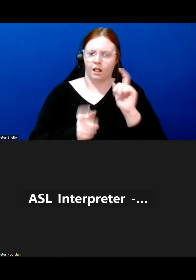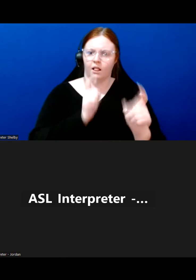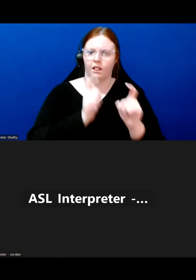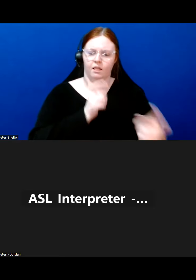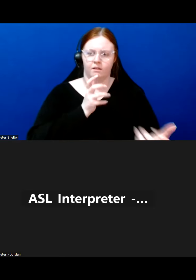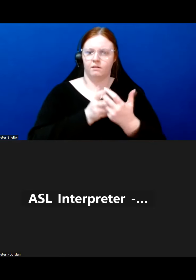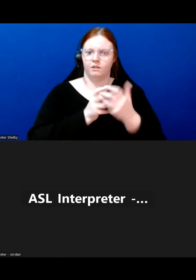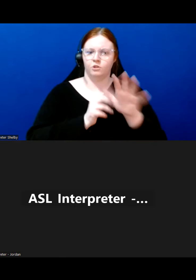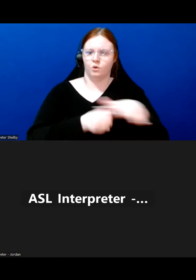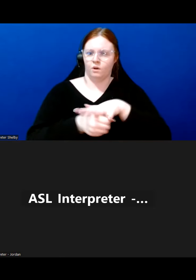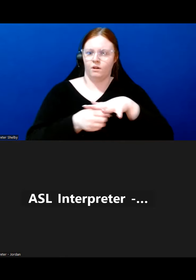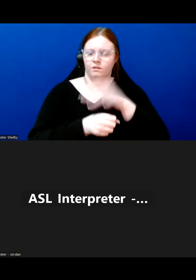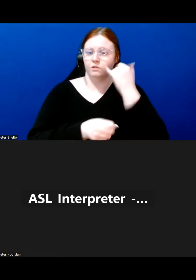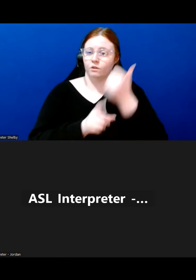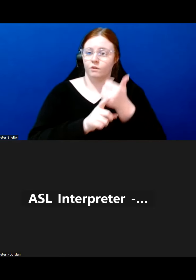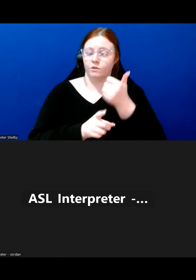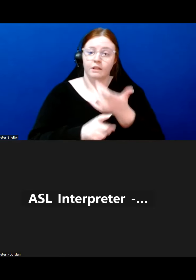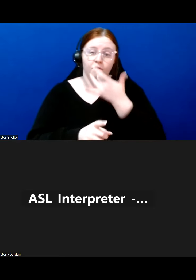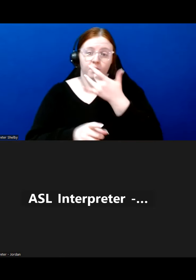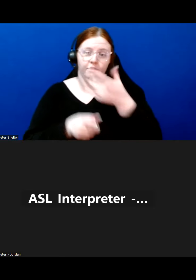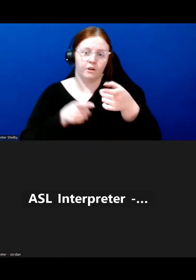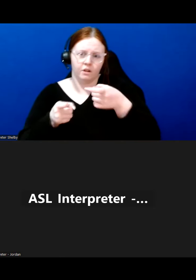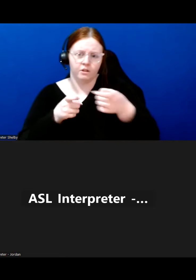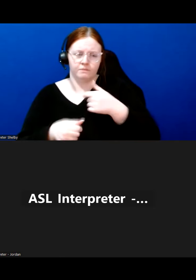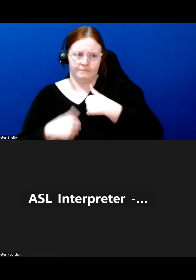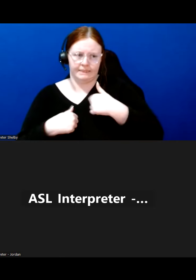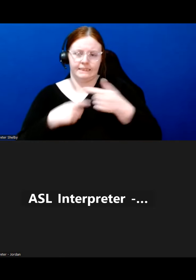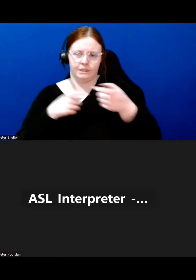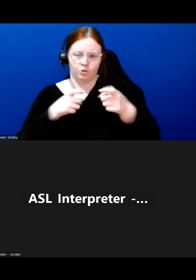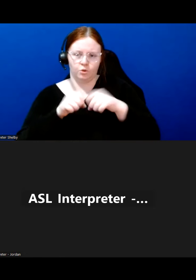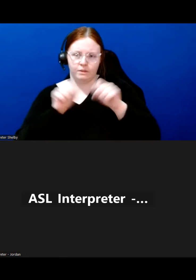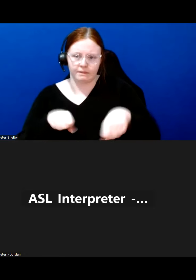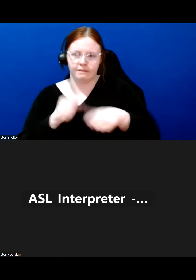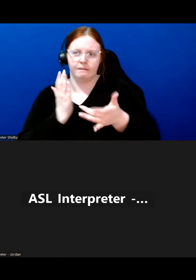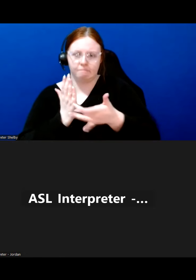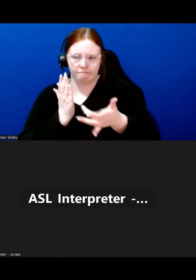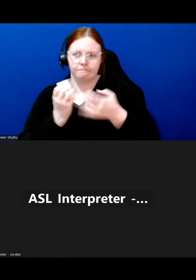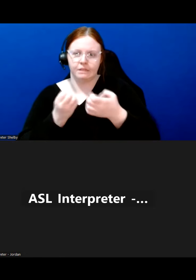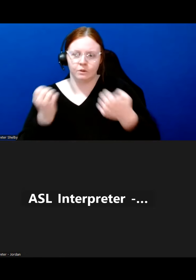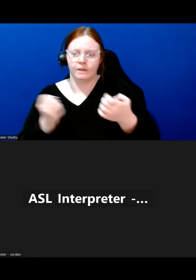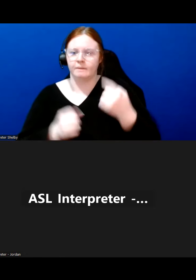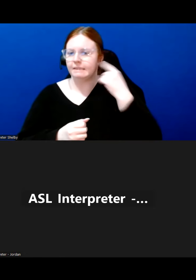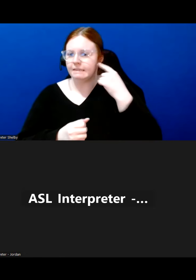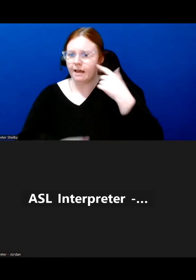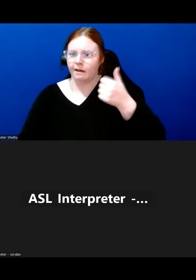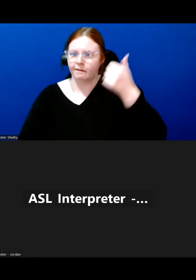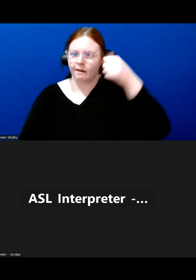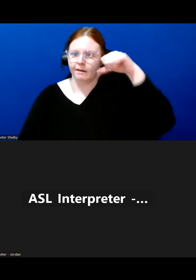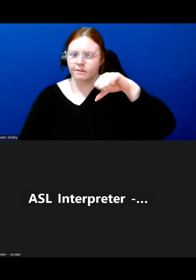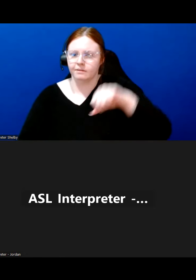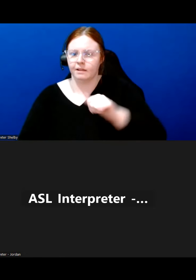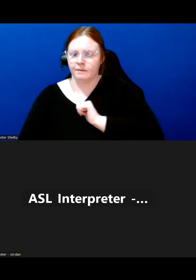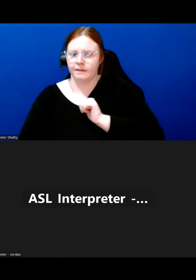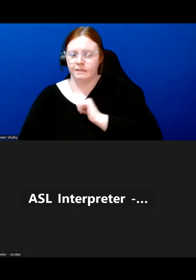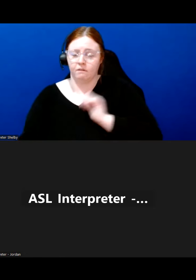that likes to have your own control and you would like to pick your own volume level, then you can still